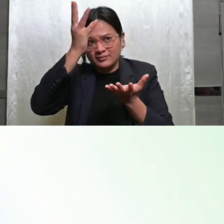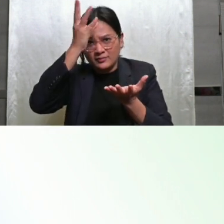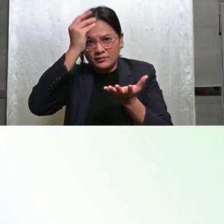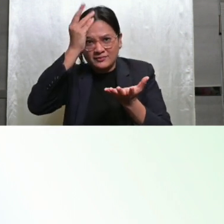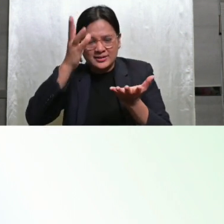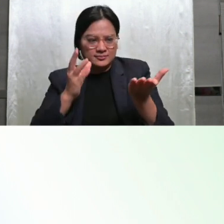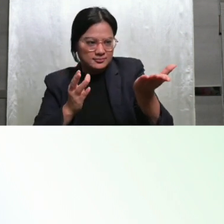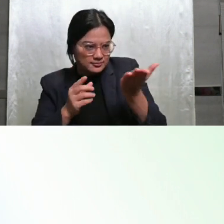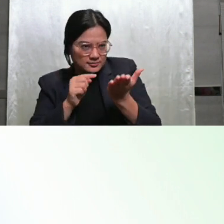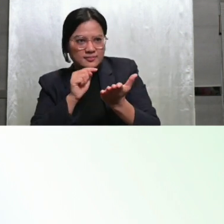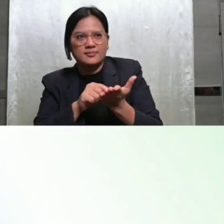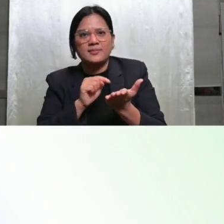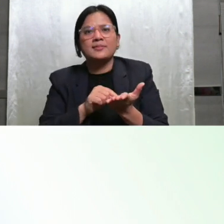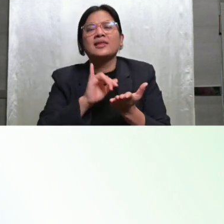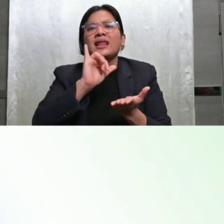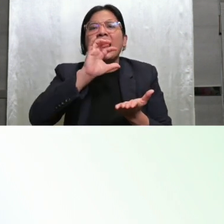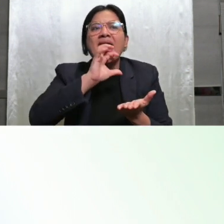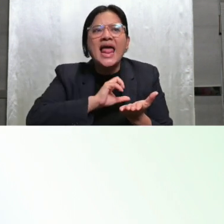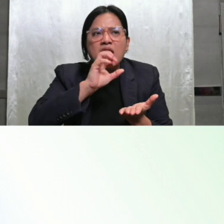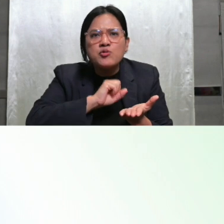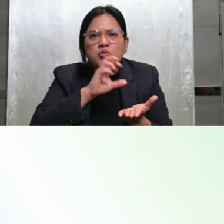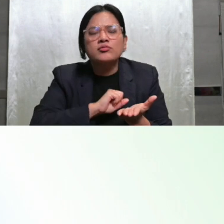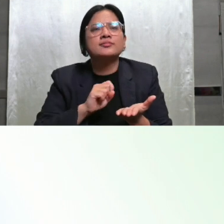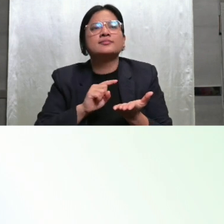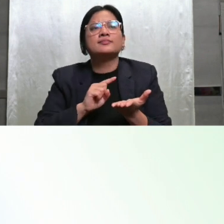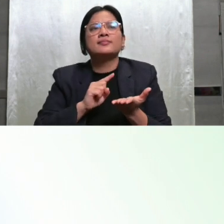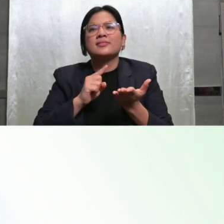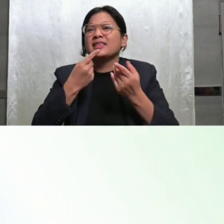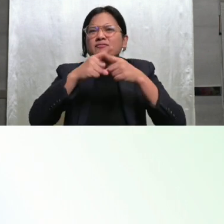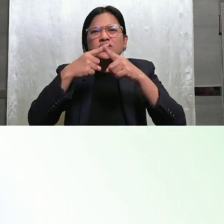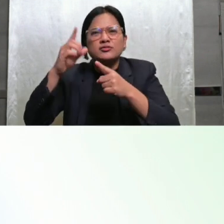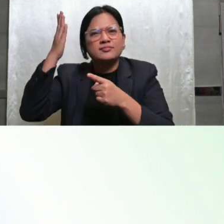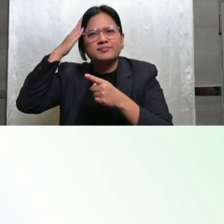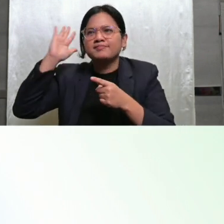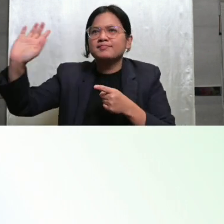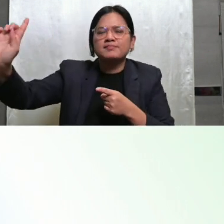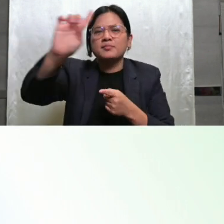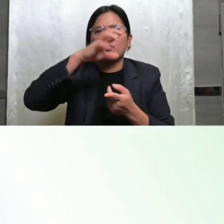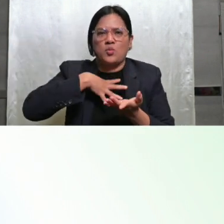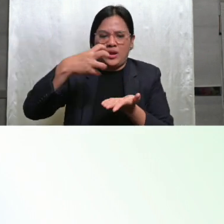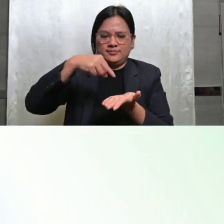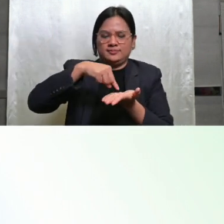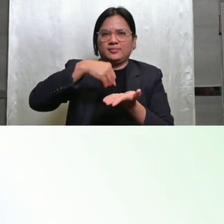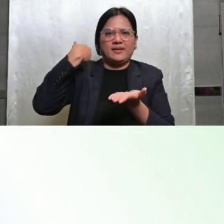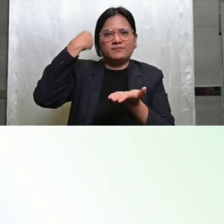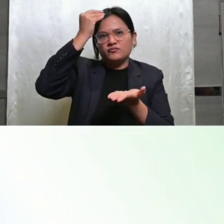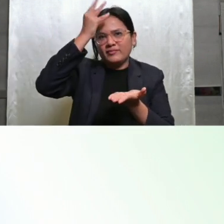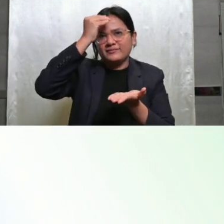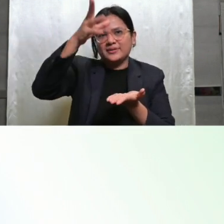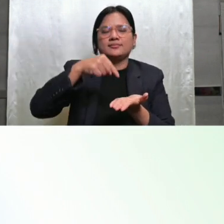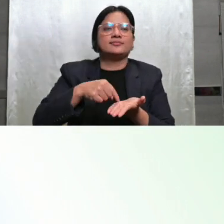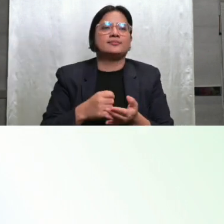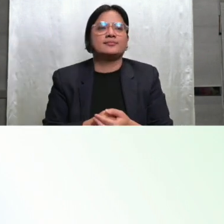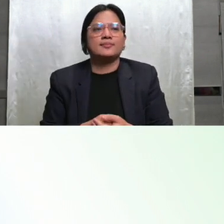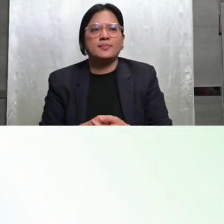as well as the context and behavior level data. That what makes learning personalized.